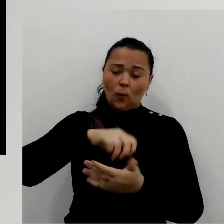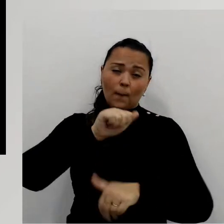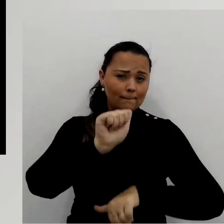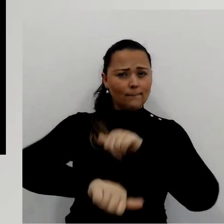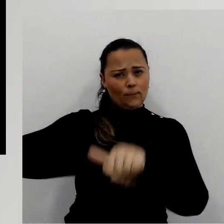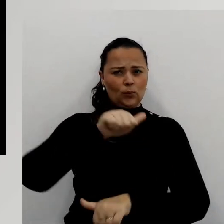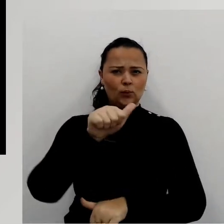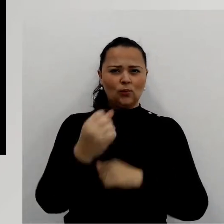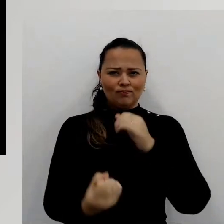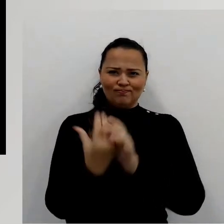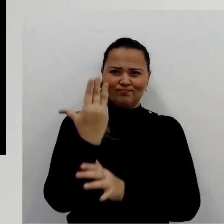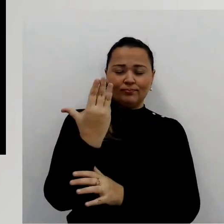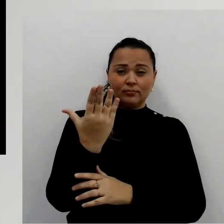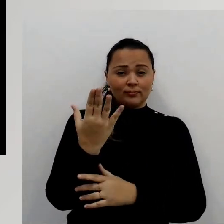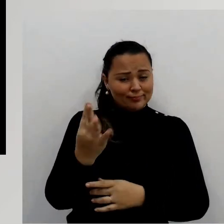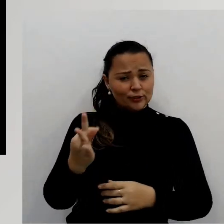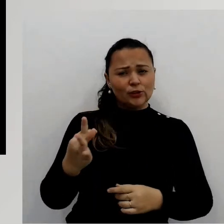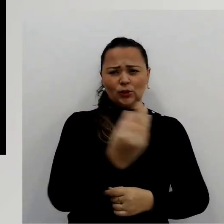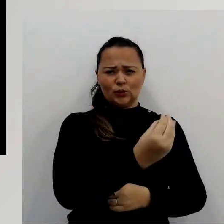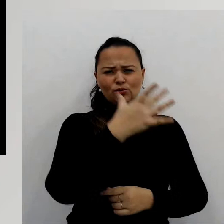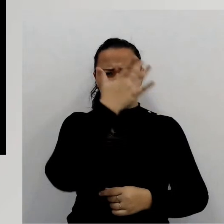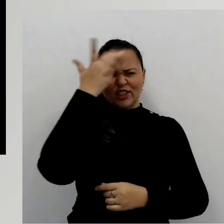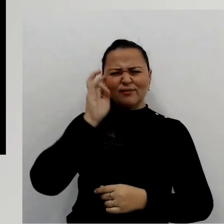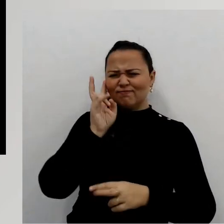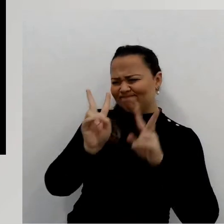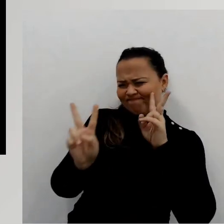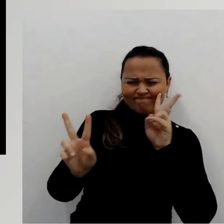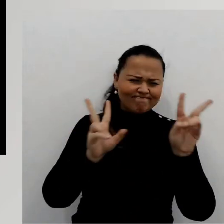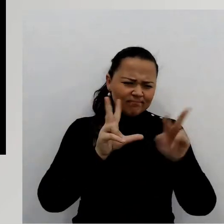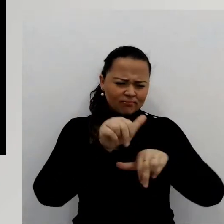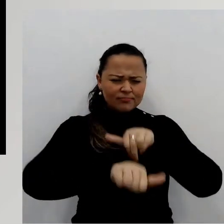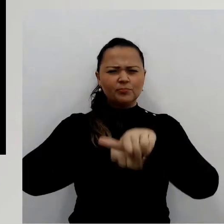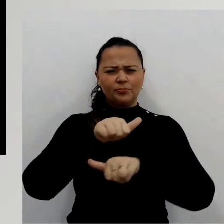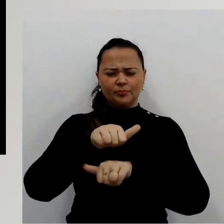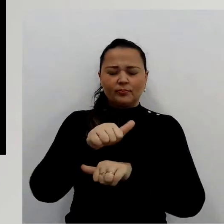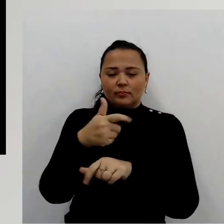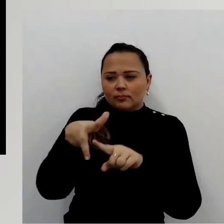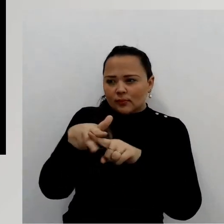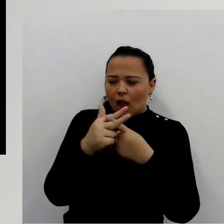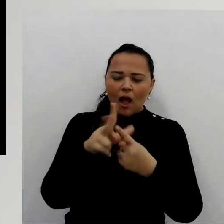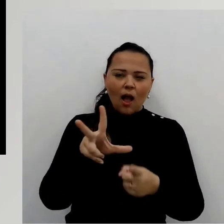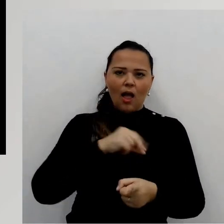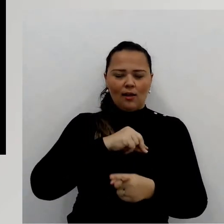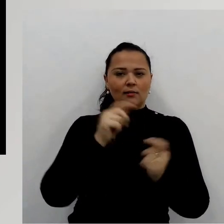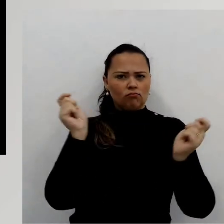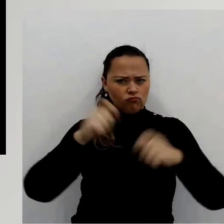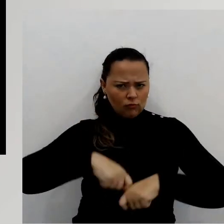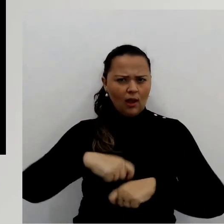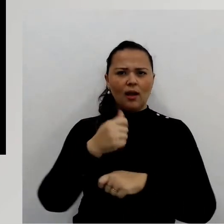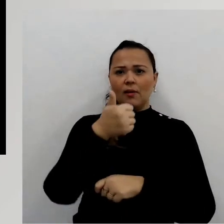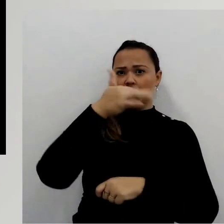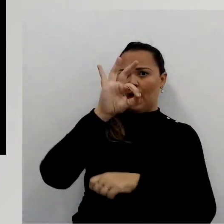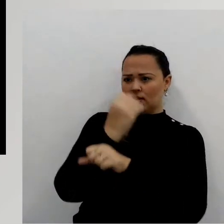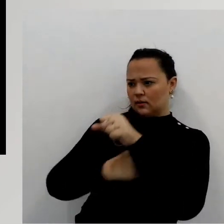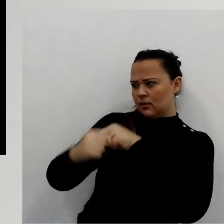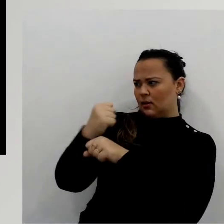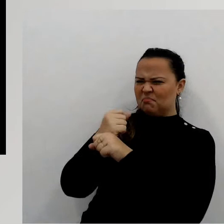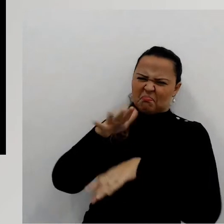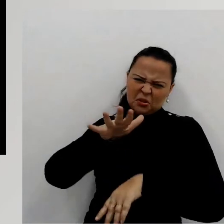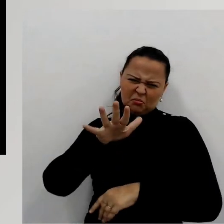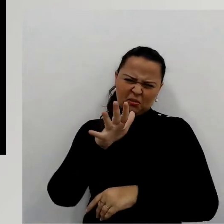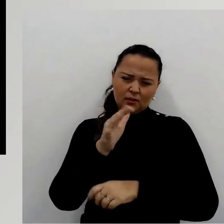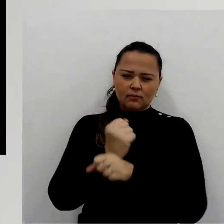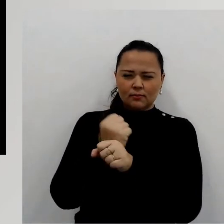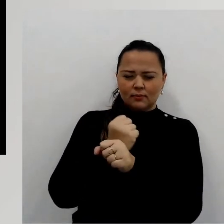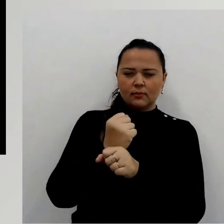significant declines or modifications over the last decade or so. Financial printing, annual reports are no longer